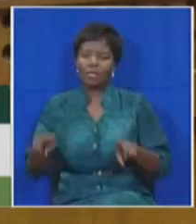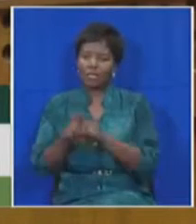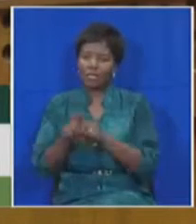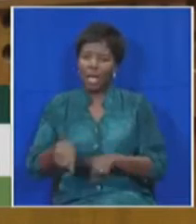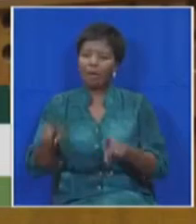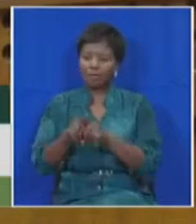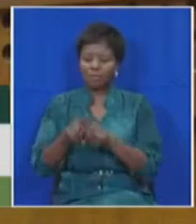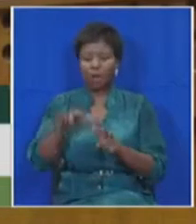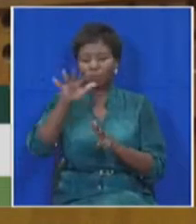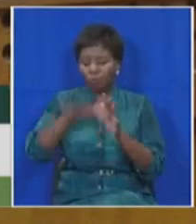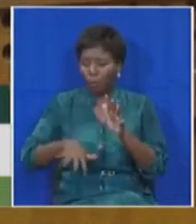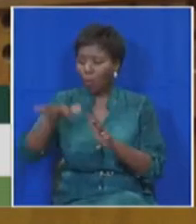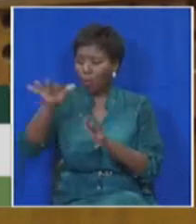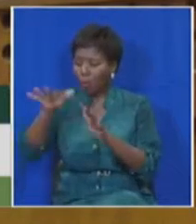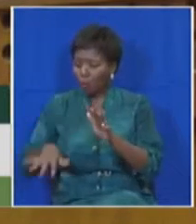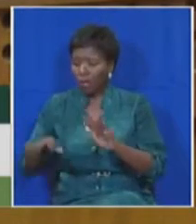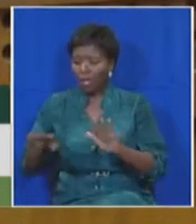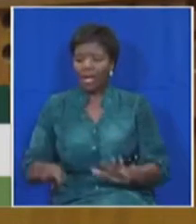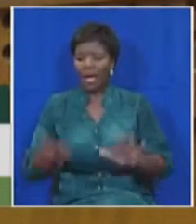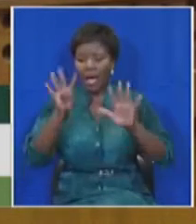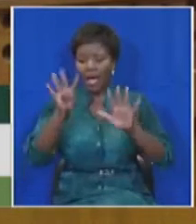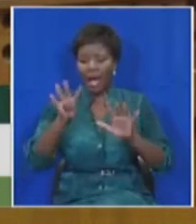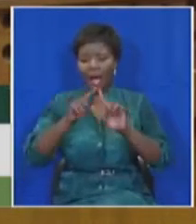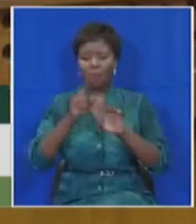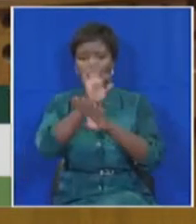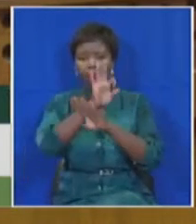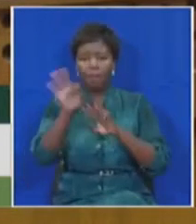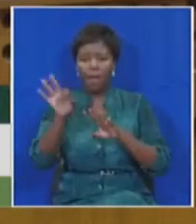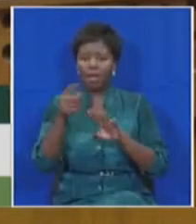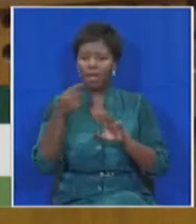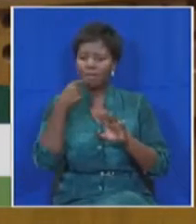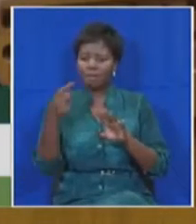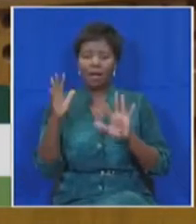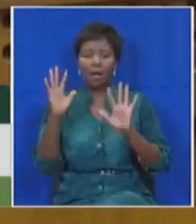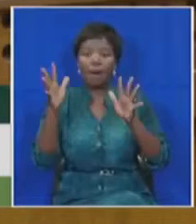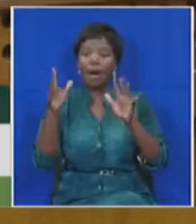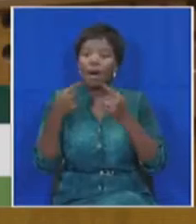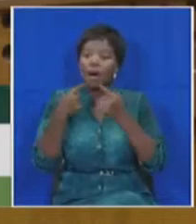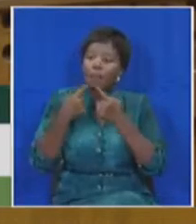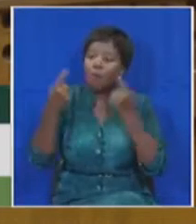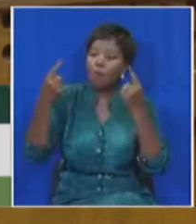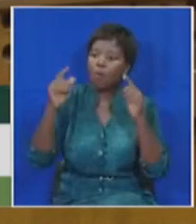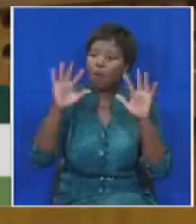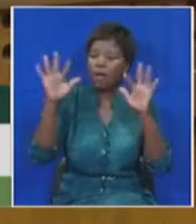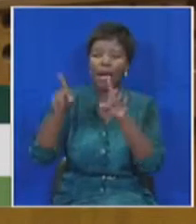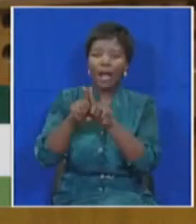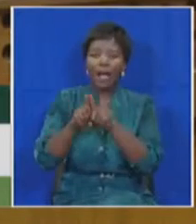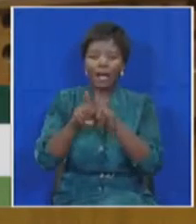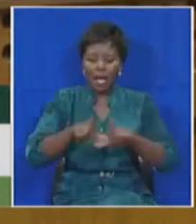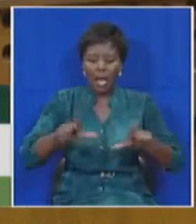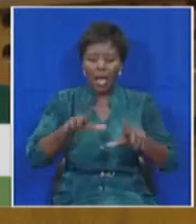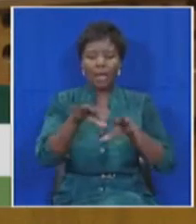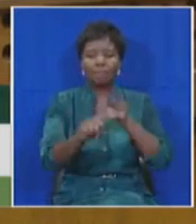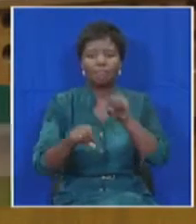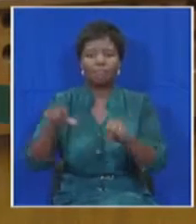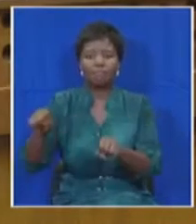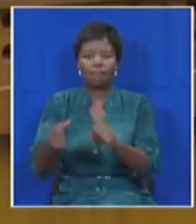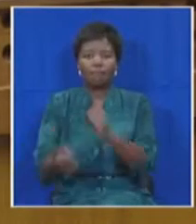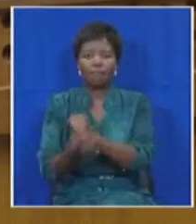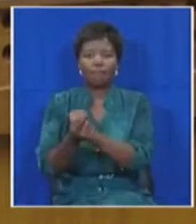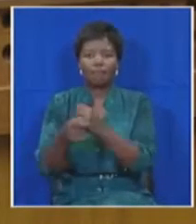nine-point plan, sprinkled with a bit of stopgap populism like land expropriation, talk of a